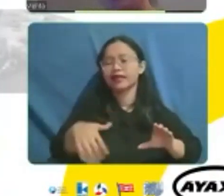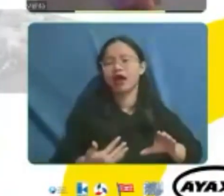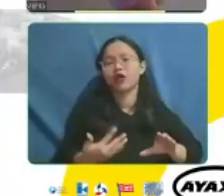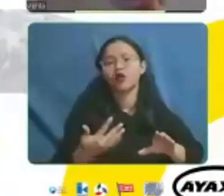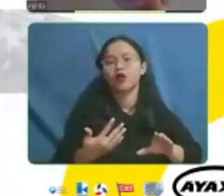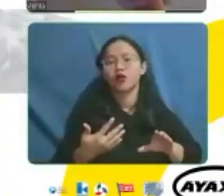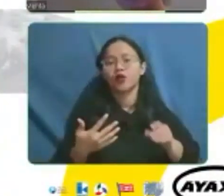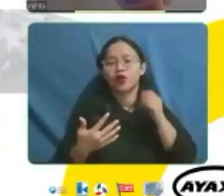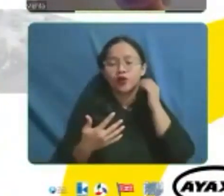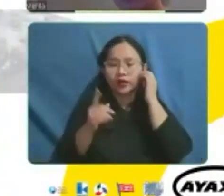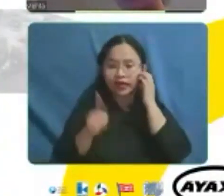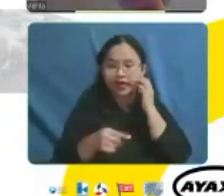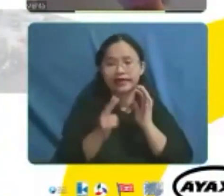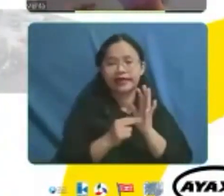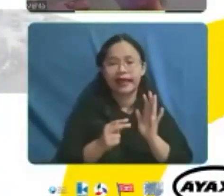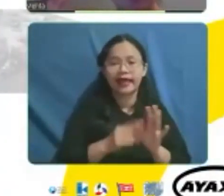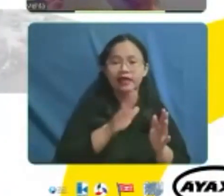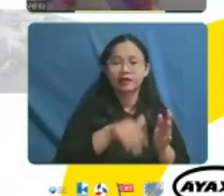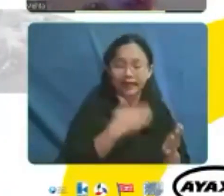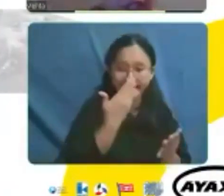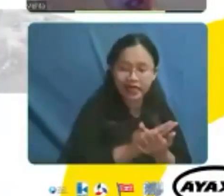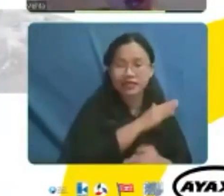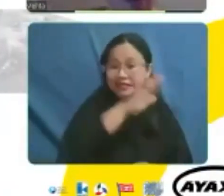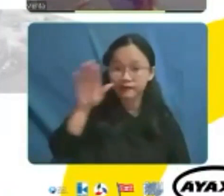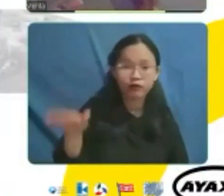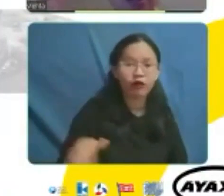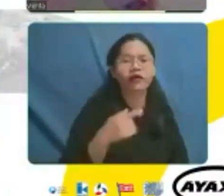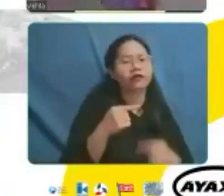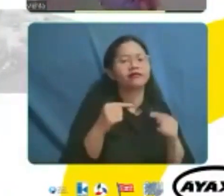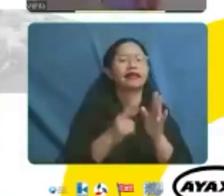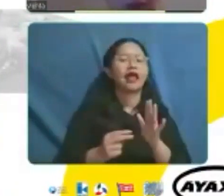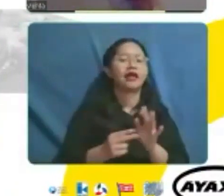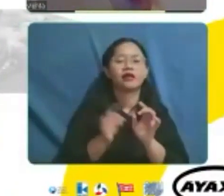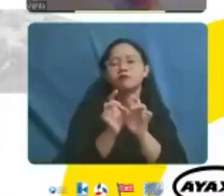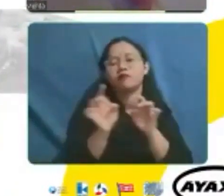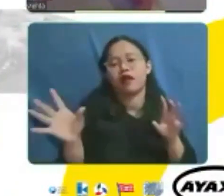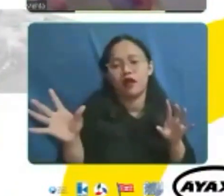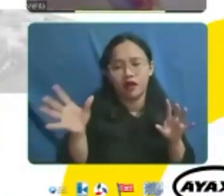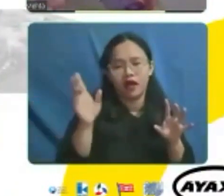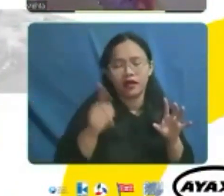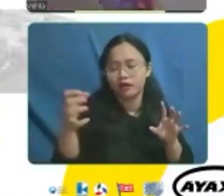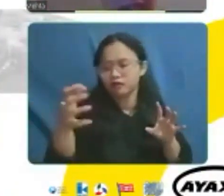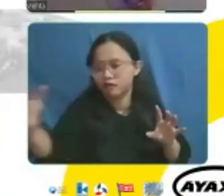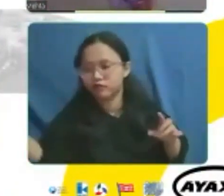pollution. This is, of course, something which is a function of the level of air pollution, the underlying disease,